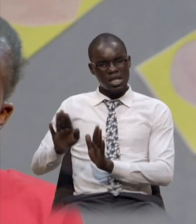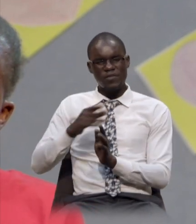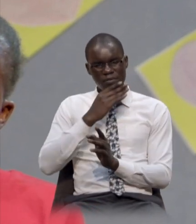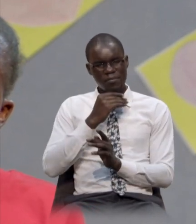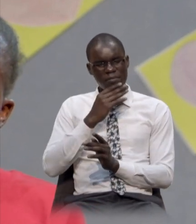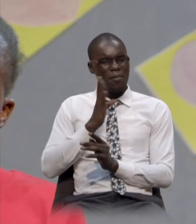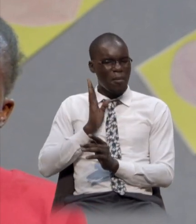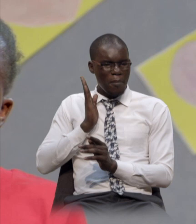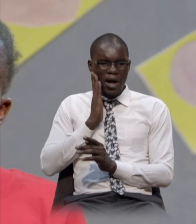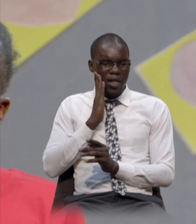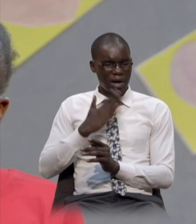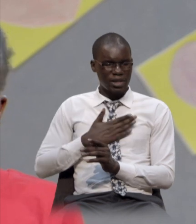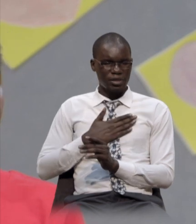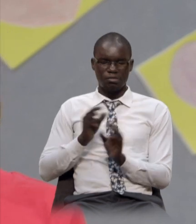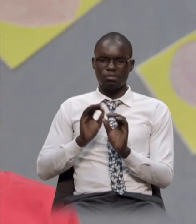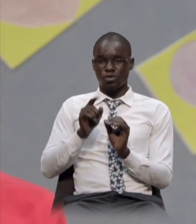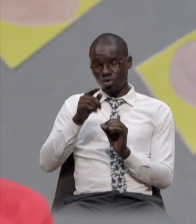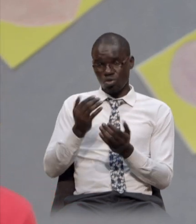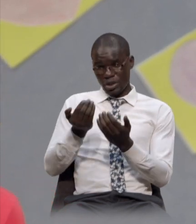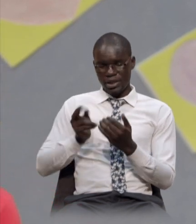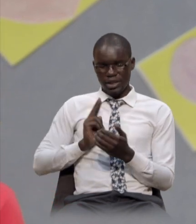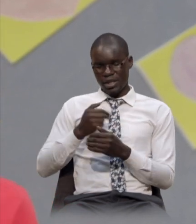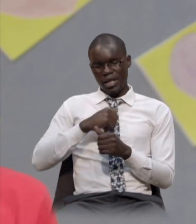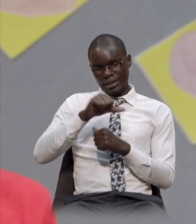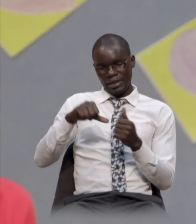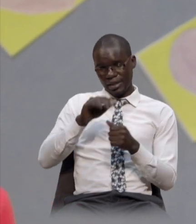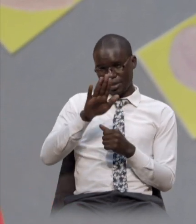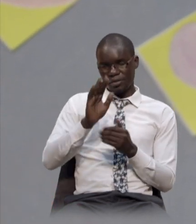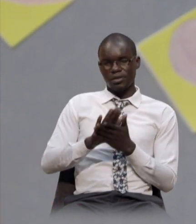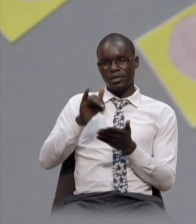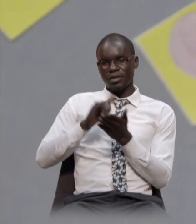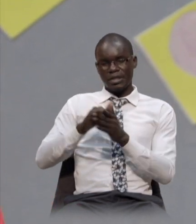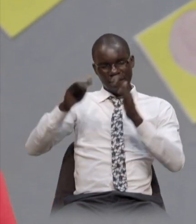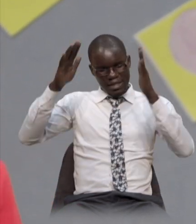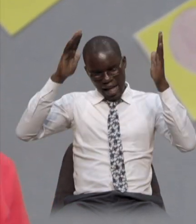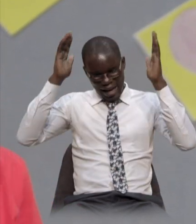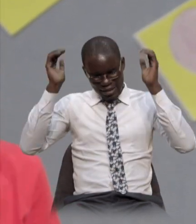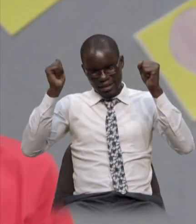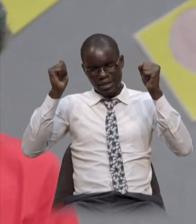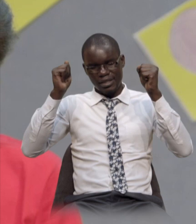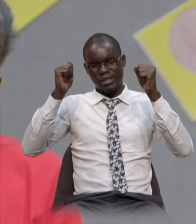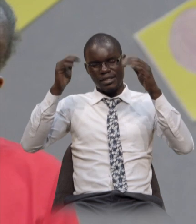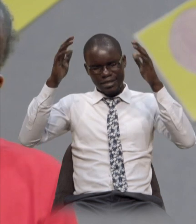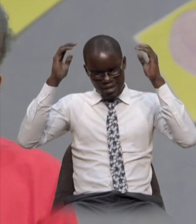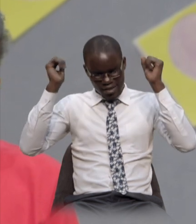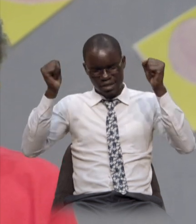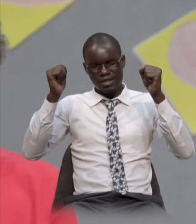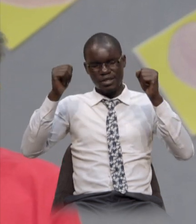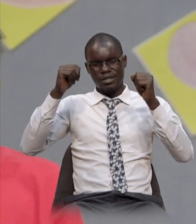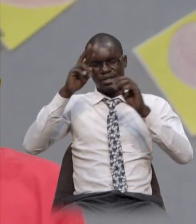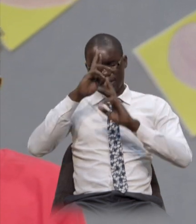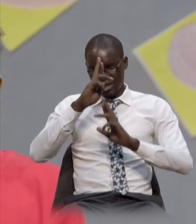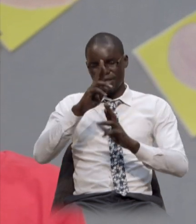you and be with you. You still need us around you. That is great respect. That is great respect.